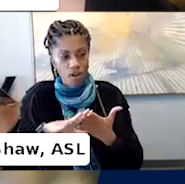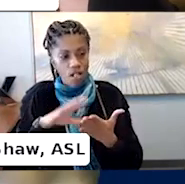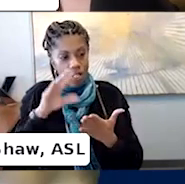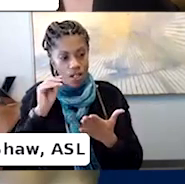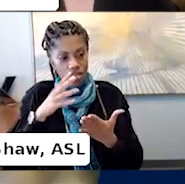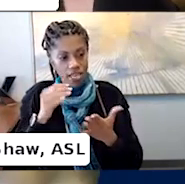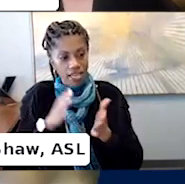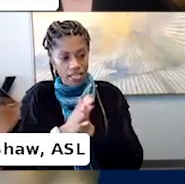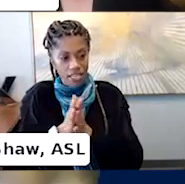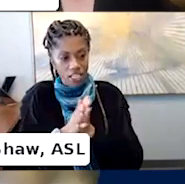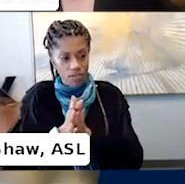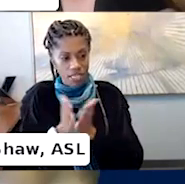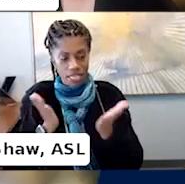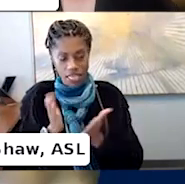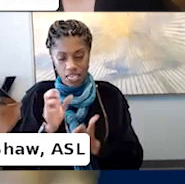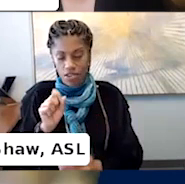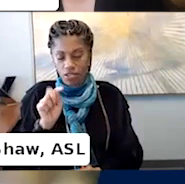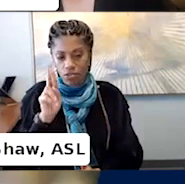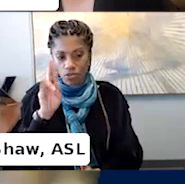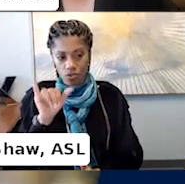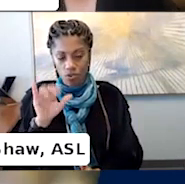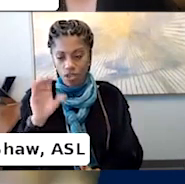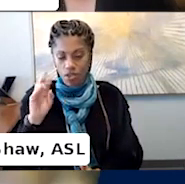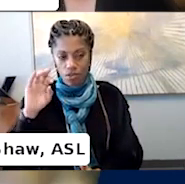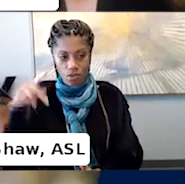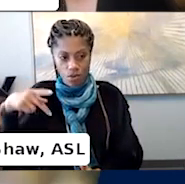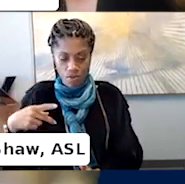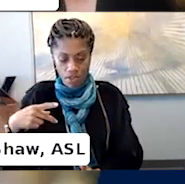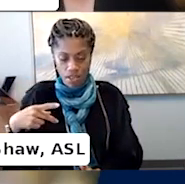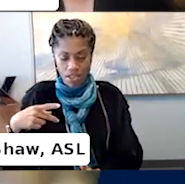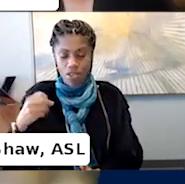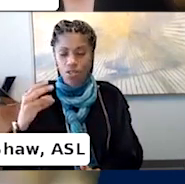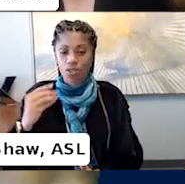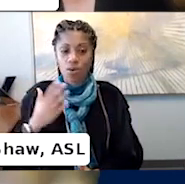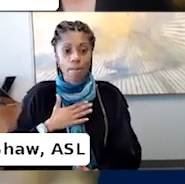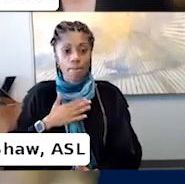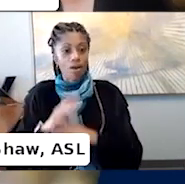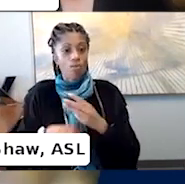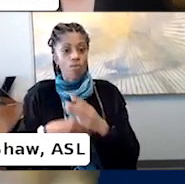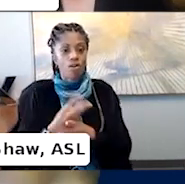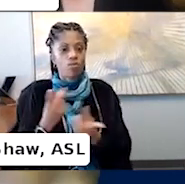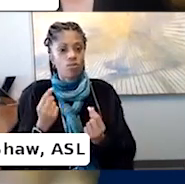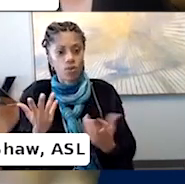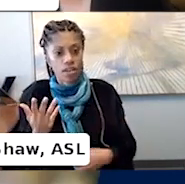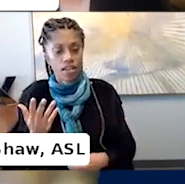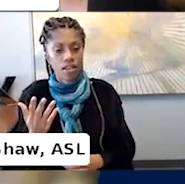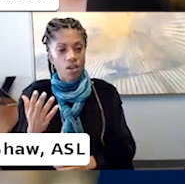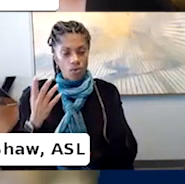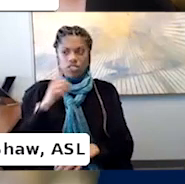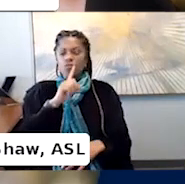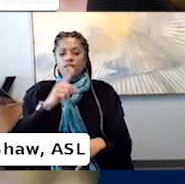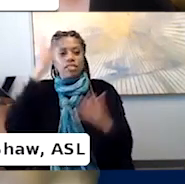StoryCorps, um, which means in my world, we just think about bringing StoryCorps stories and practices into the